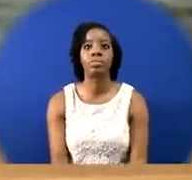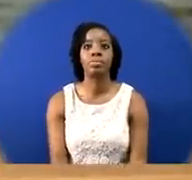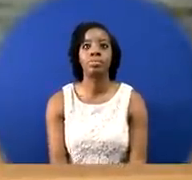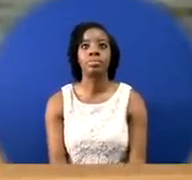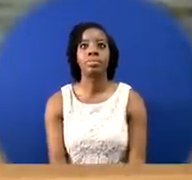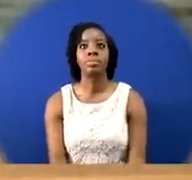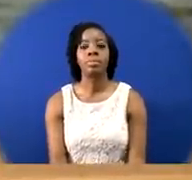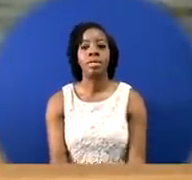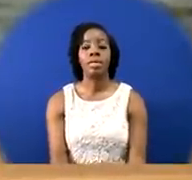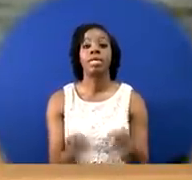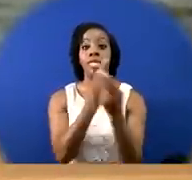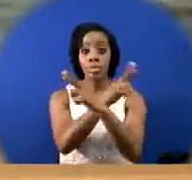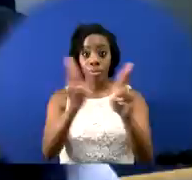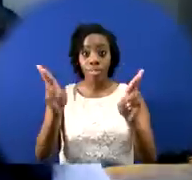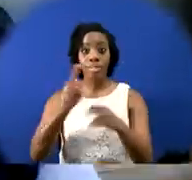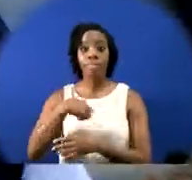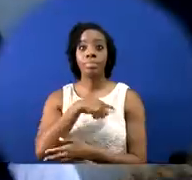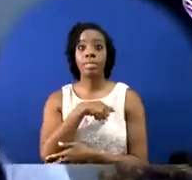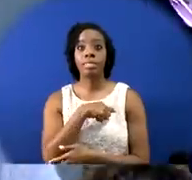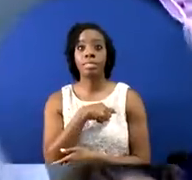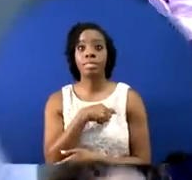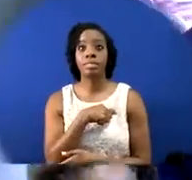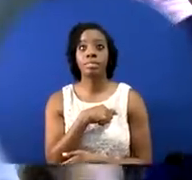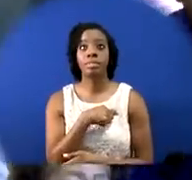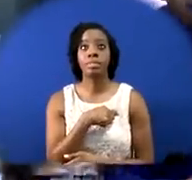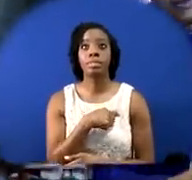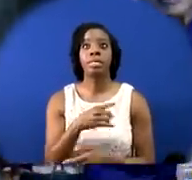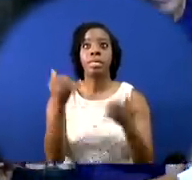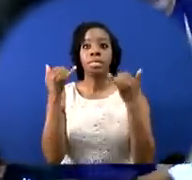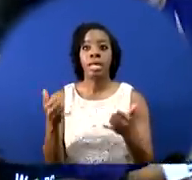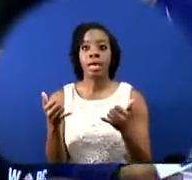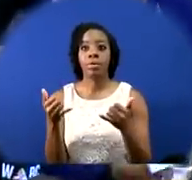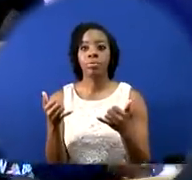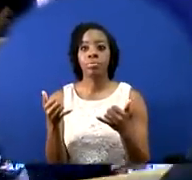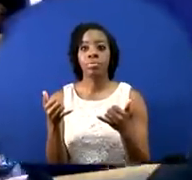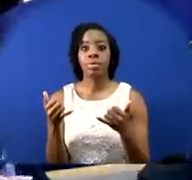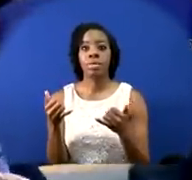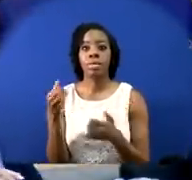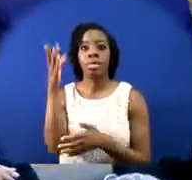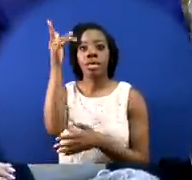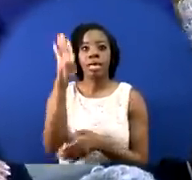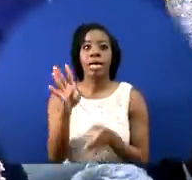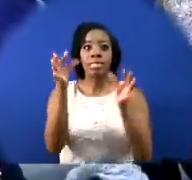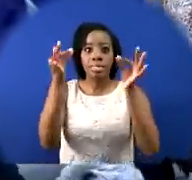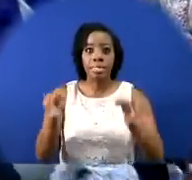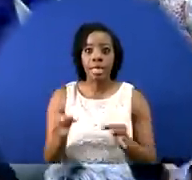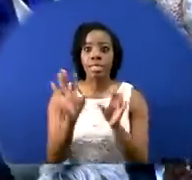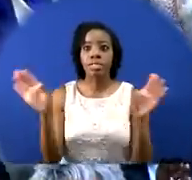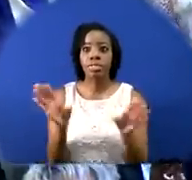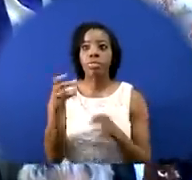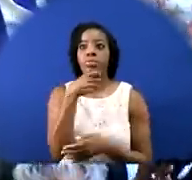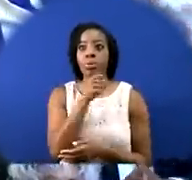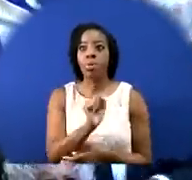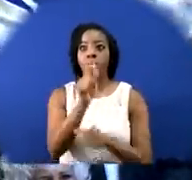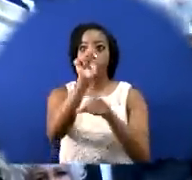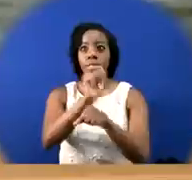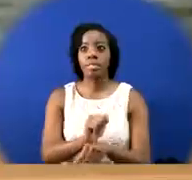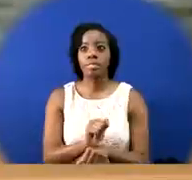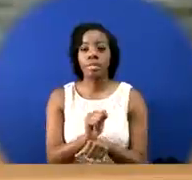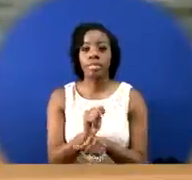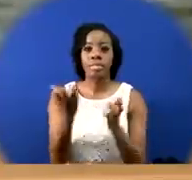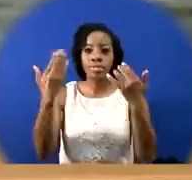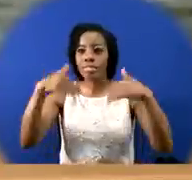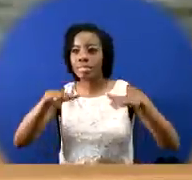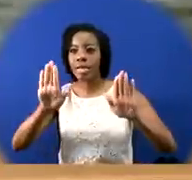He redeemed us. He redeemed us. Now look at how God chose to do it. In the Old Testament, there was a sacrificial